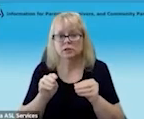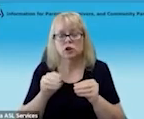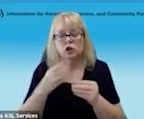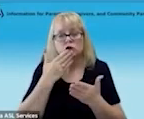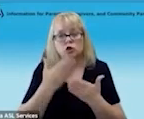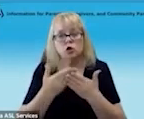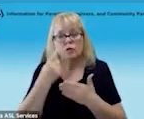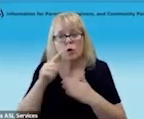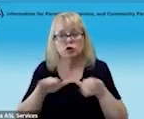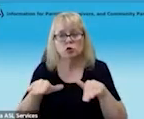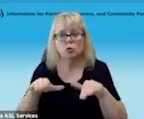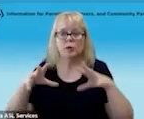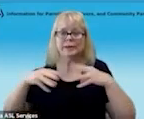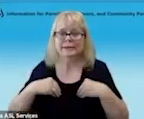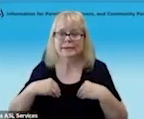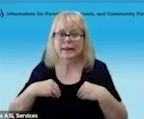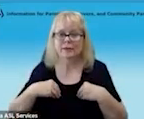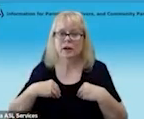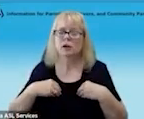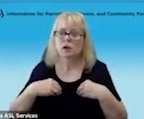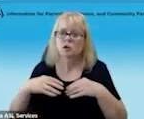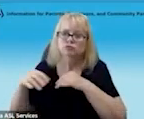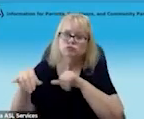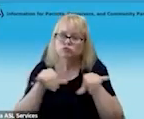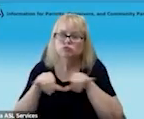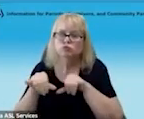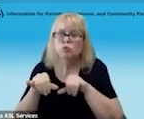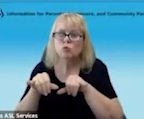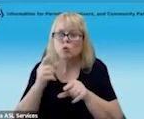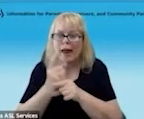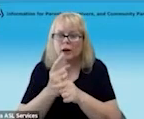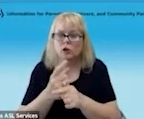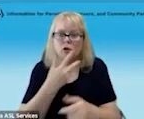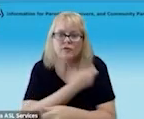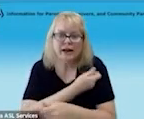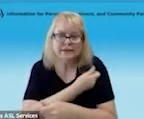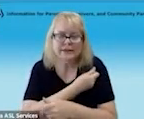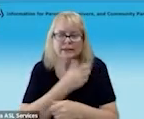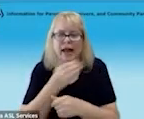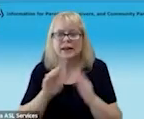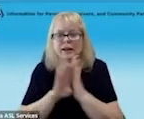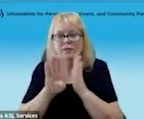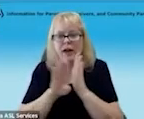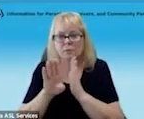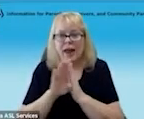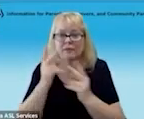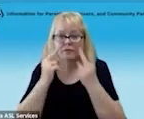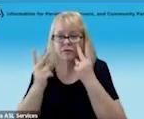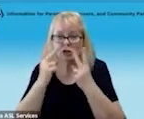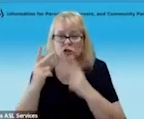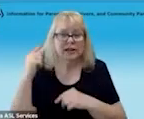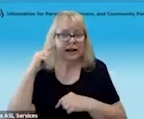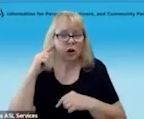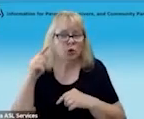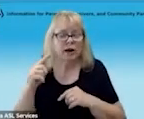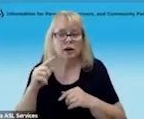questions families have regarding the vaccines. And getting COVID-19 vaccines in doctor's offices is optimal since it also enables children